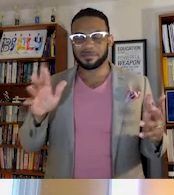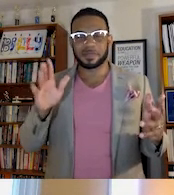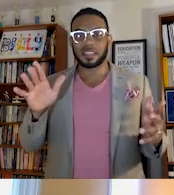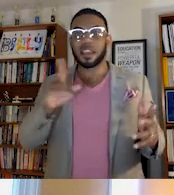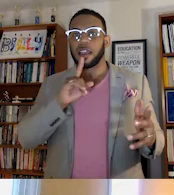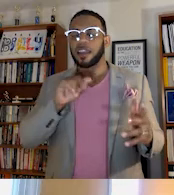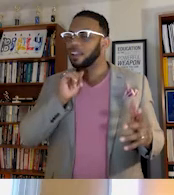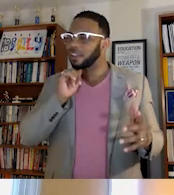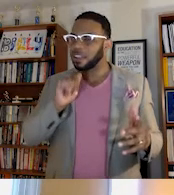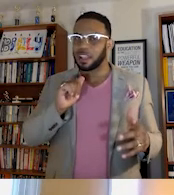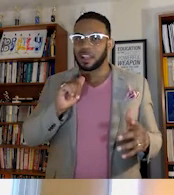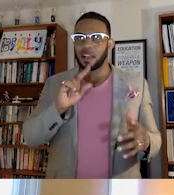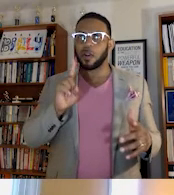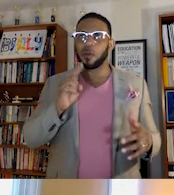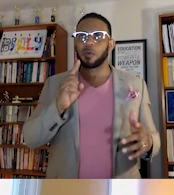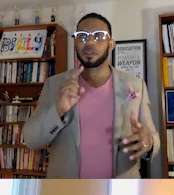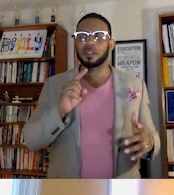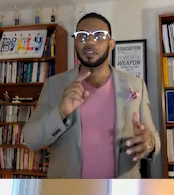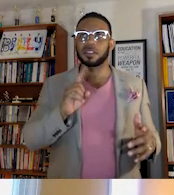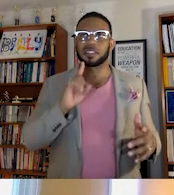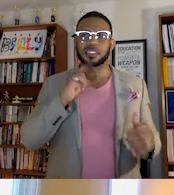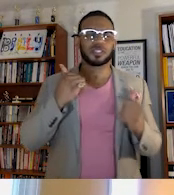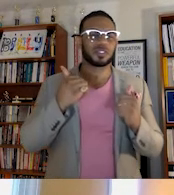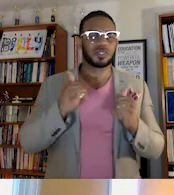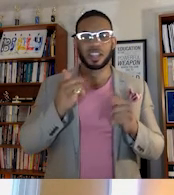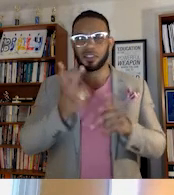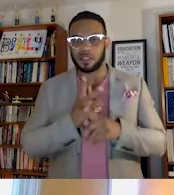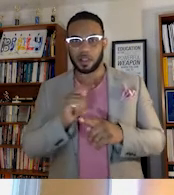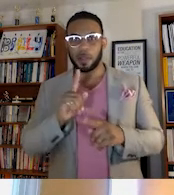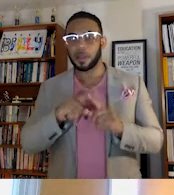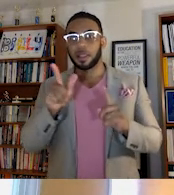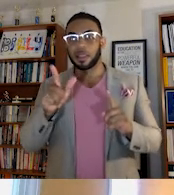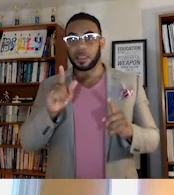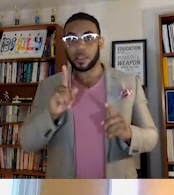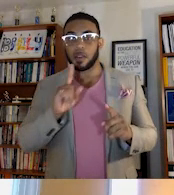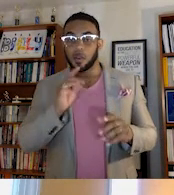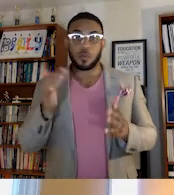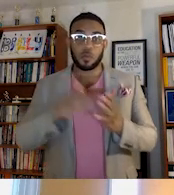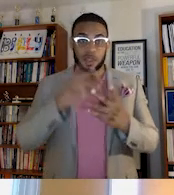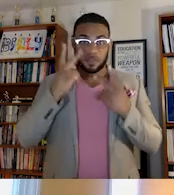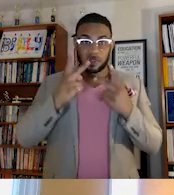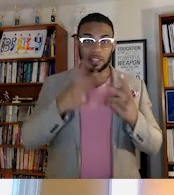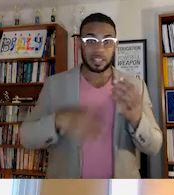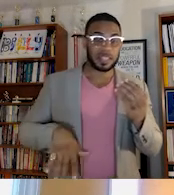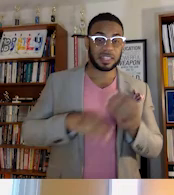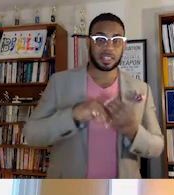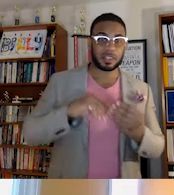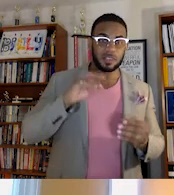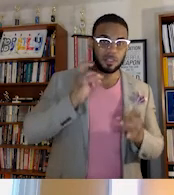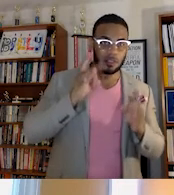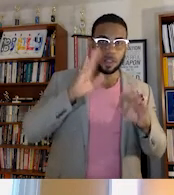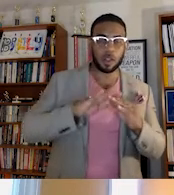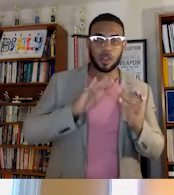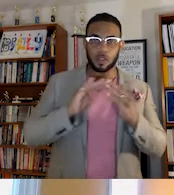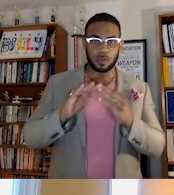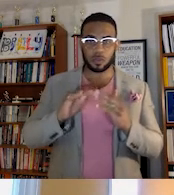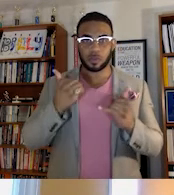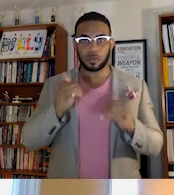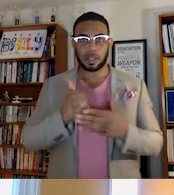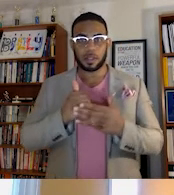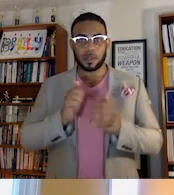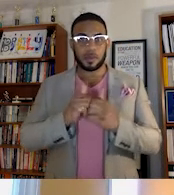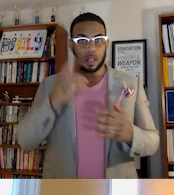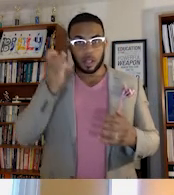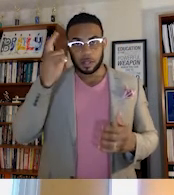they are not only just trying to figure it out, but they're revisiting additional violence on the community that they're trying to help